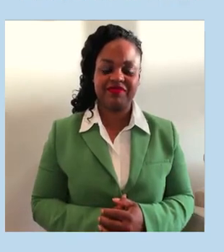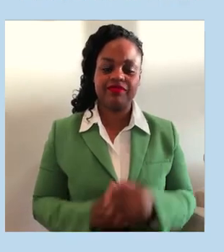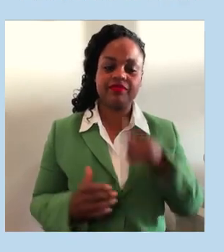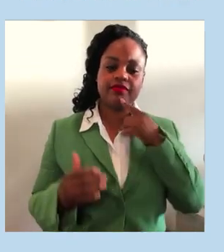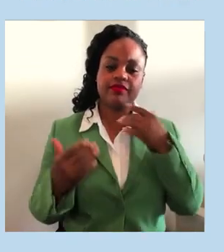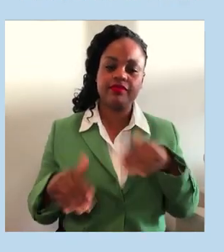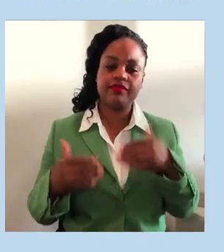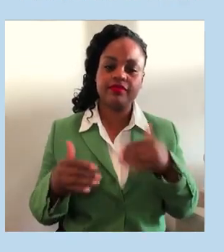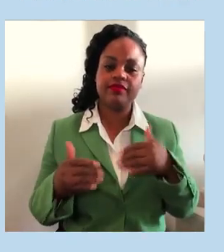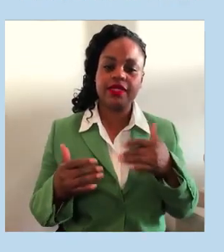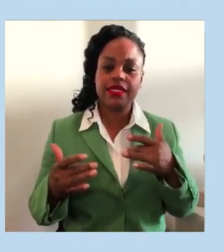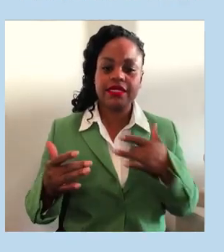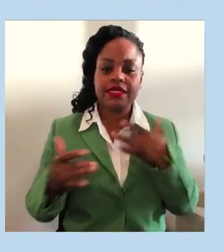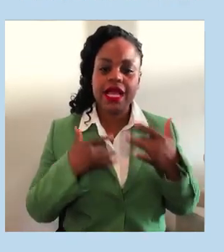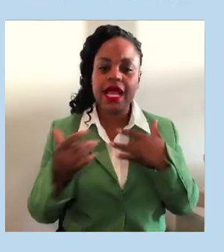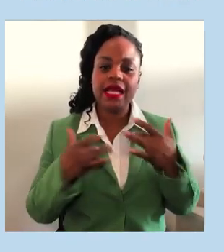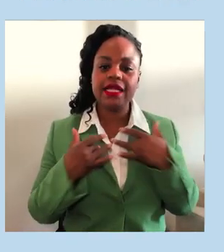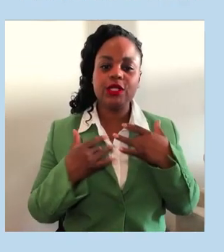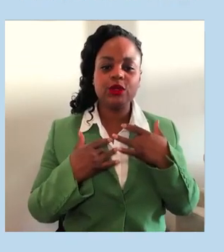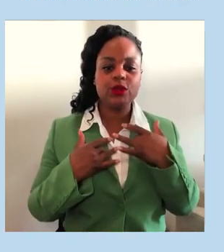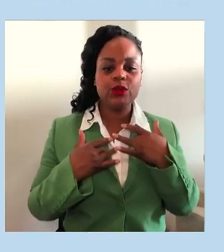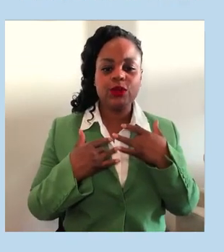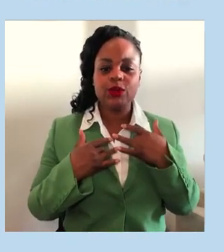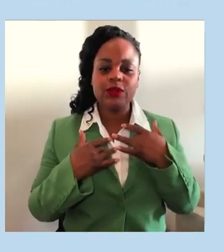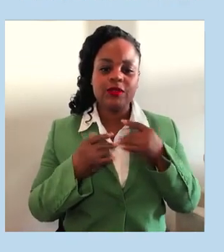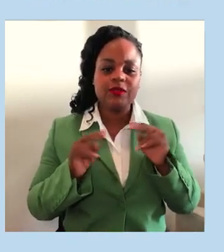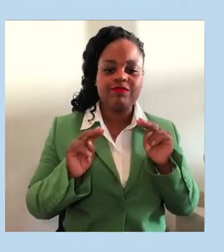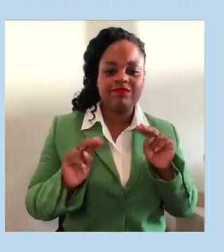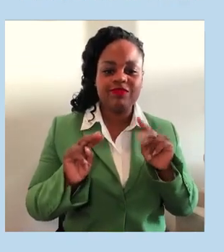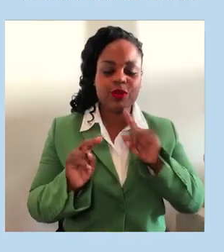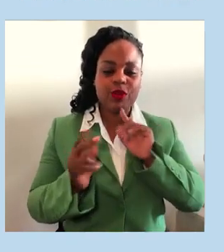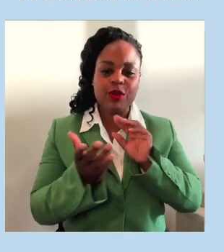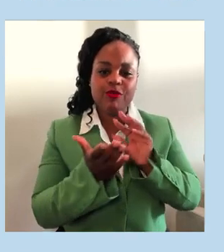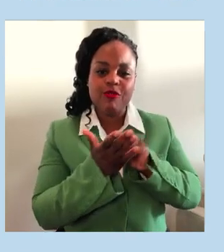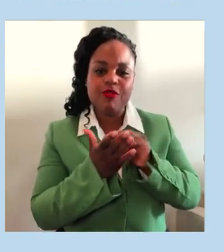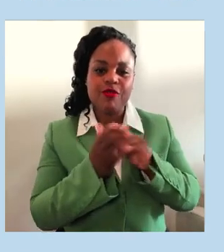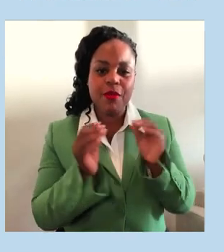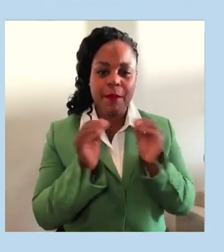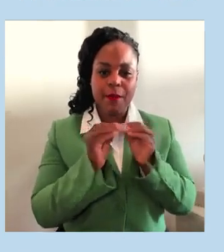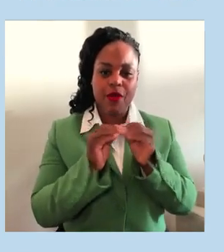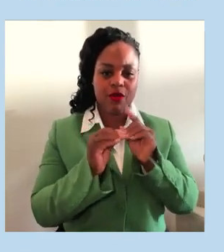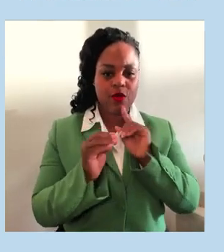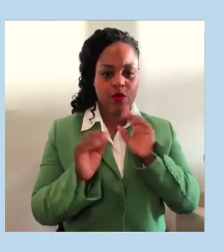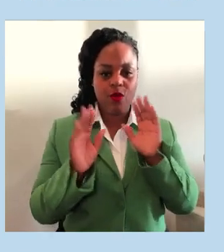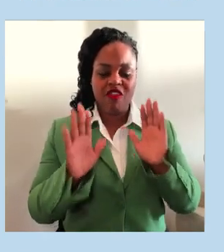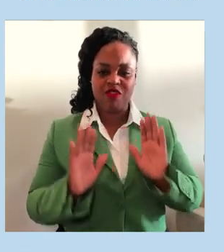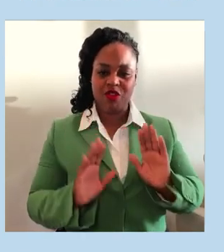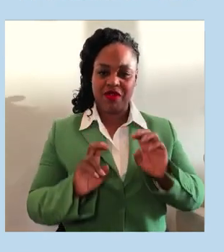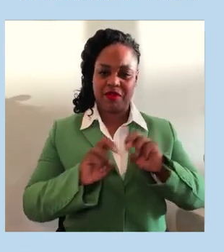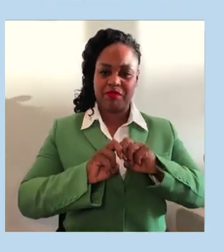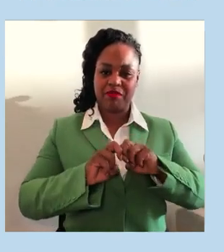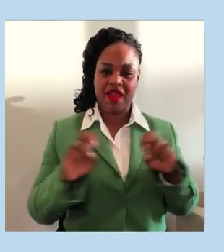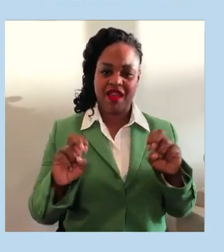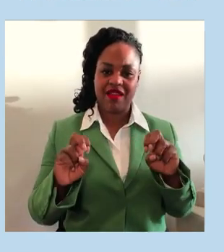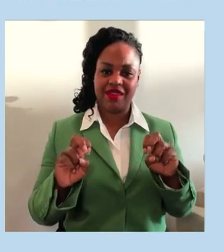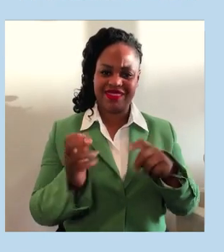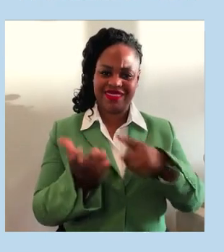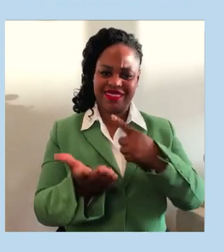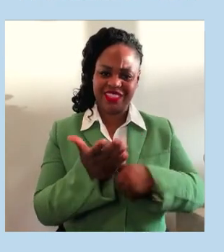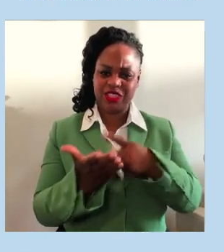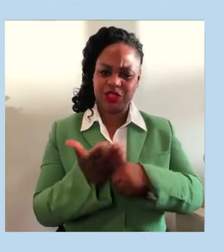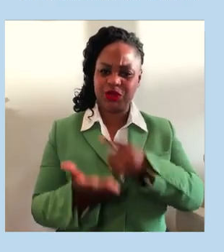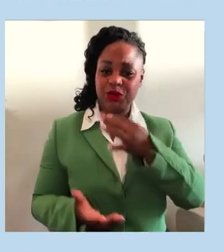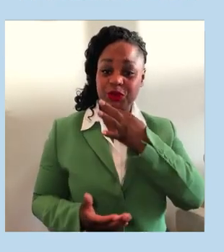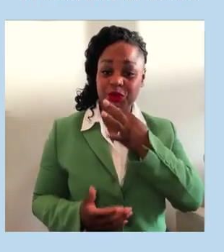fierce, trailblazing women who will be part of the panel discussion in just a bit. Last week, I traveled to